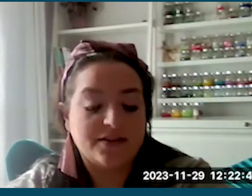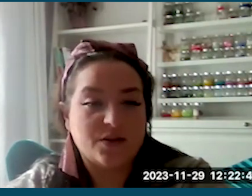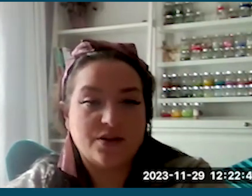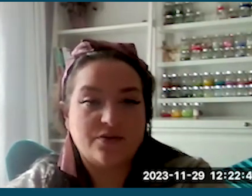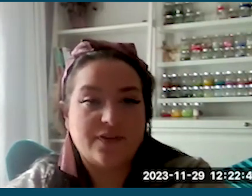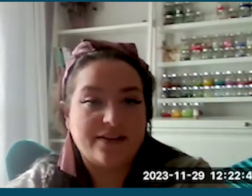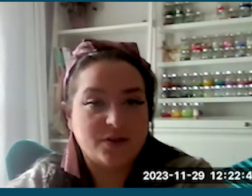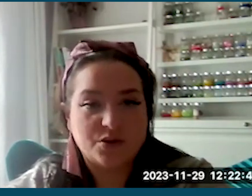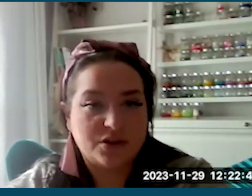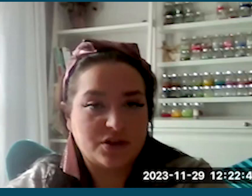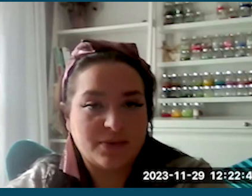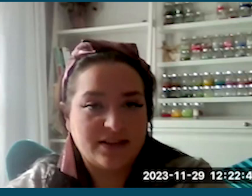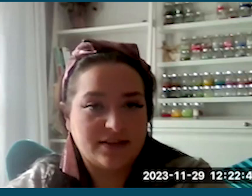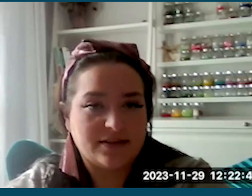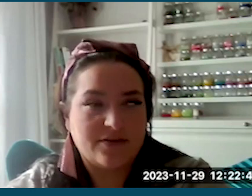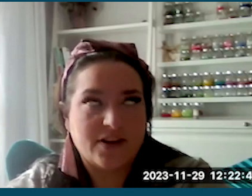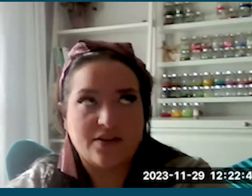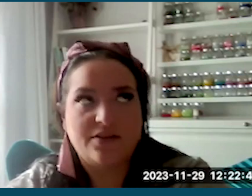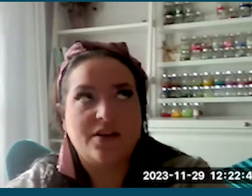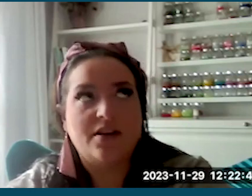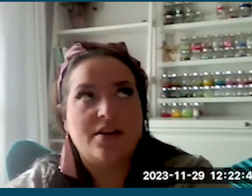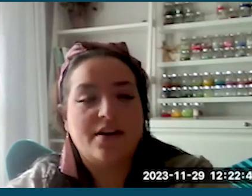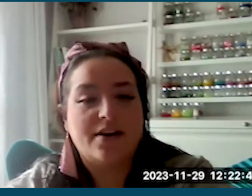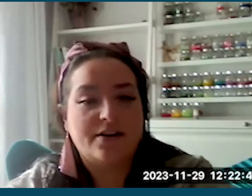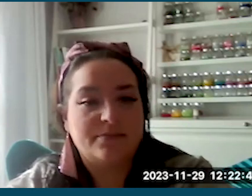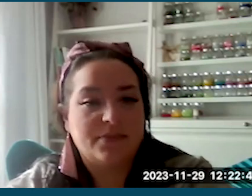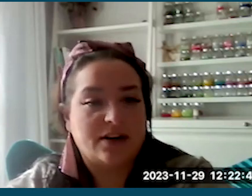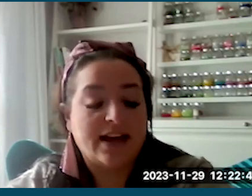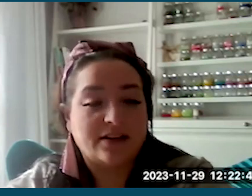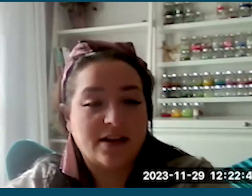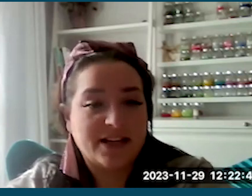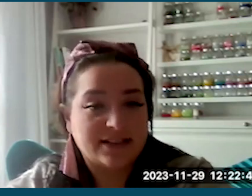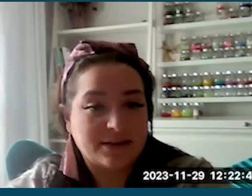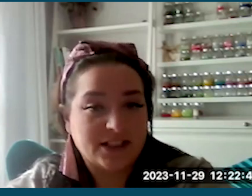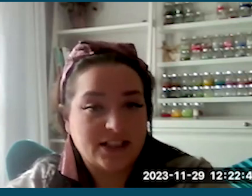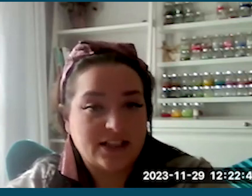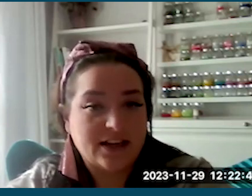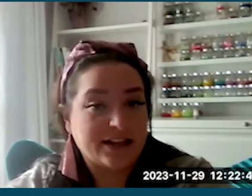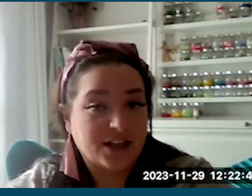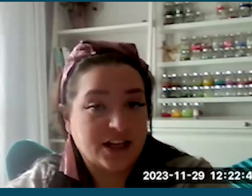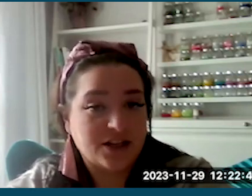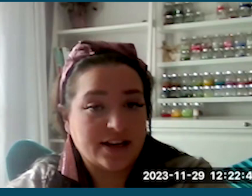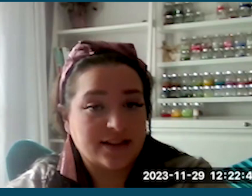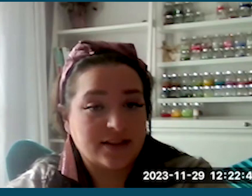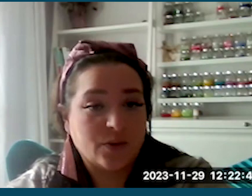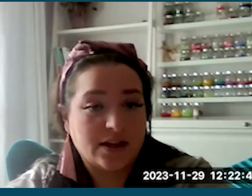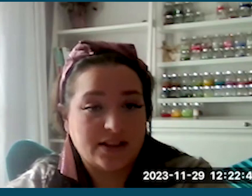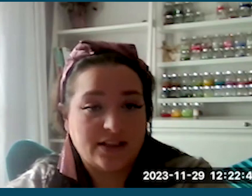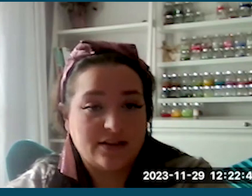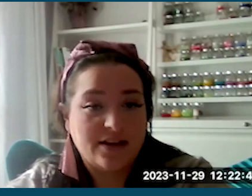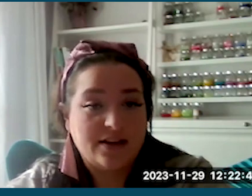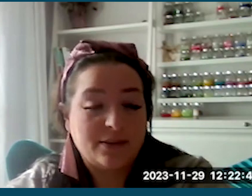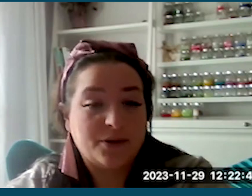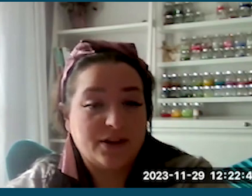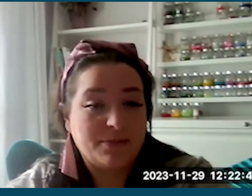of health. So the 5 social determinants of health are economic stability, education access and